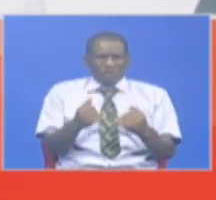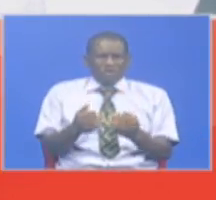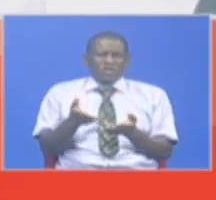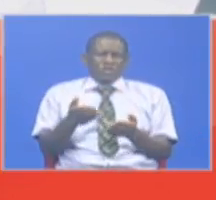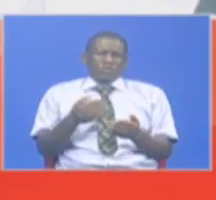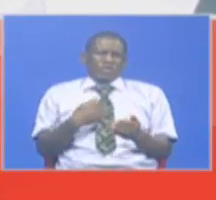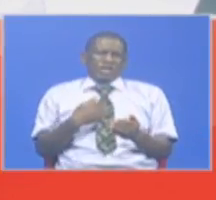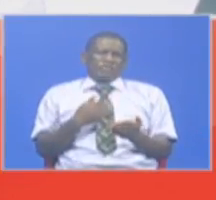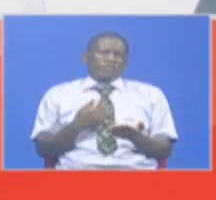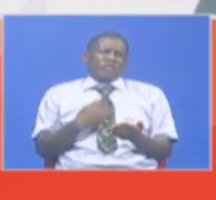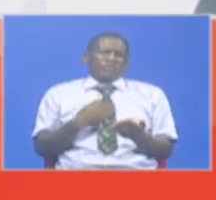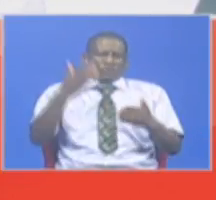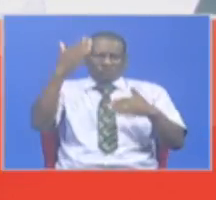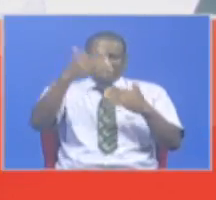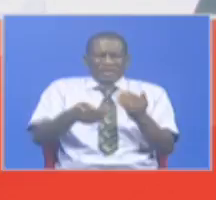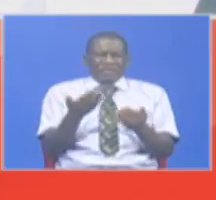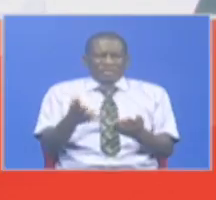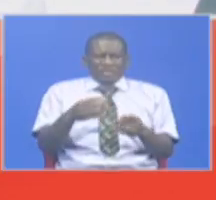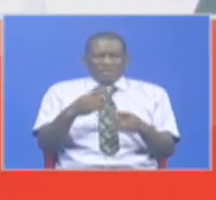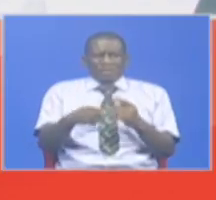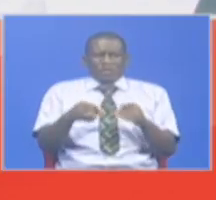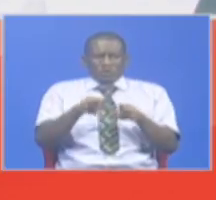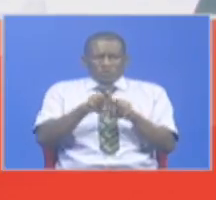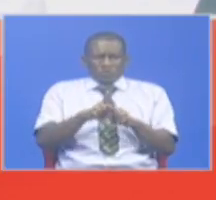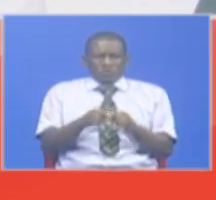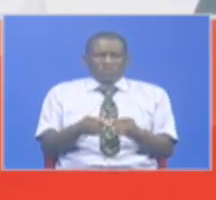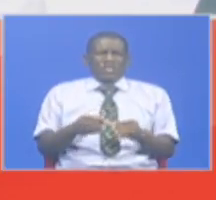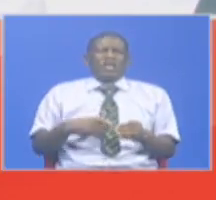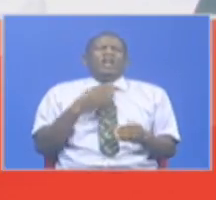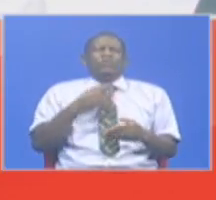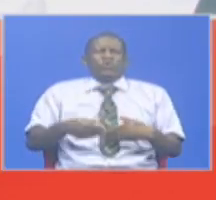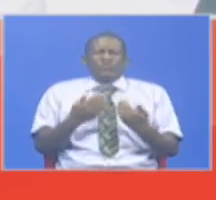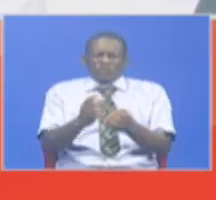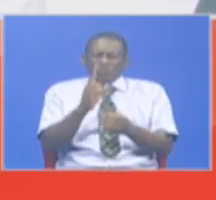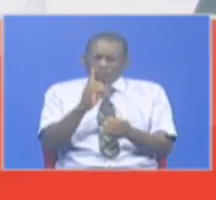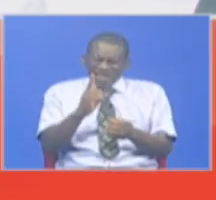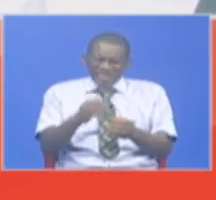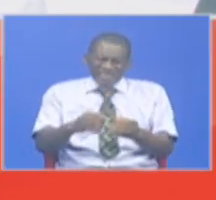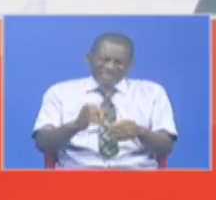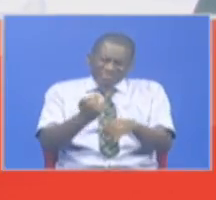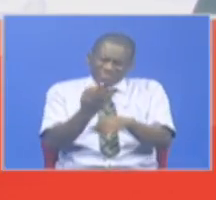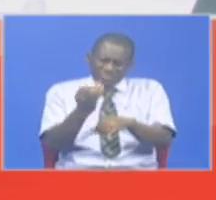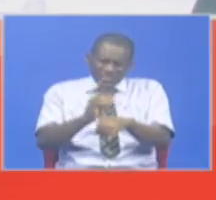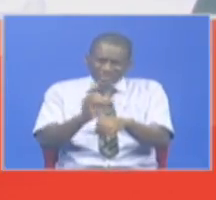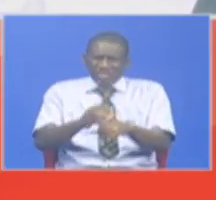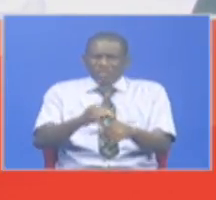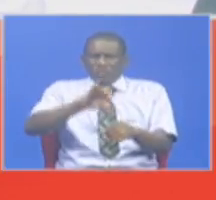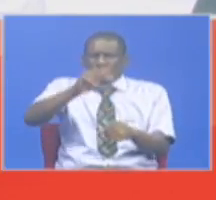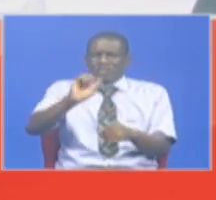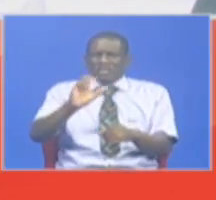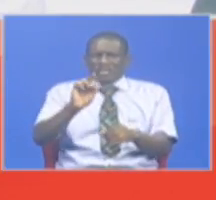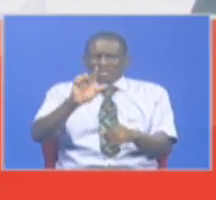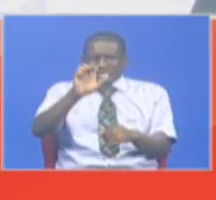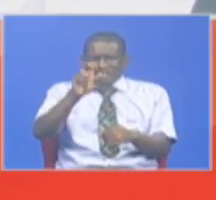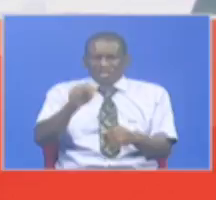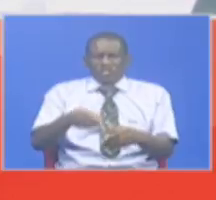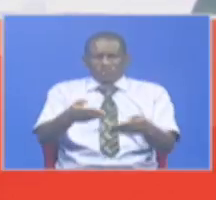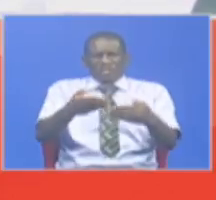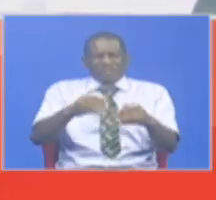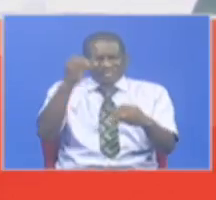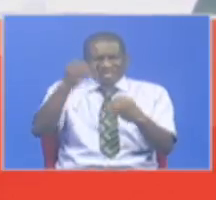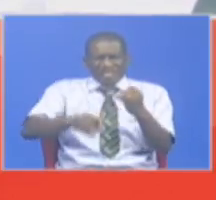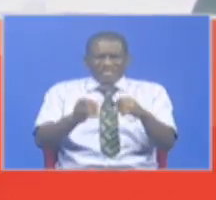have to wind it there, but I'll be remiss if I just don't give 30 seconds to Jacqueline also to just give her parting shots as well. Just